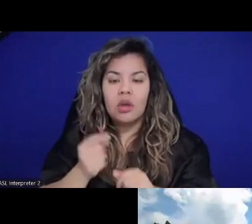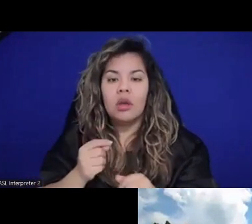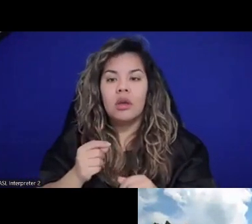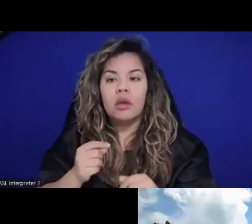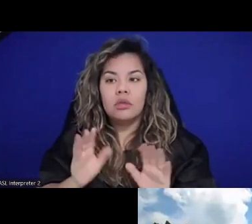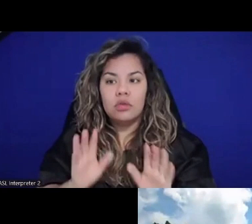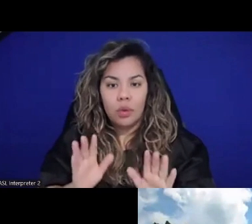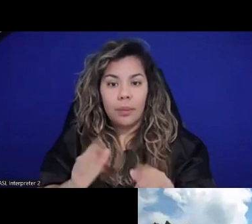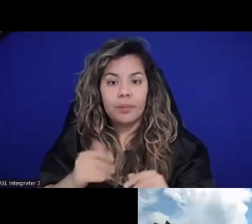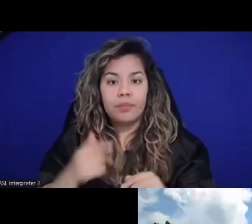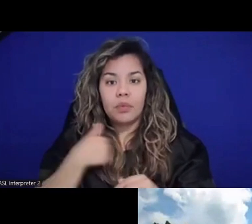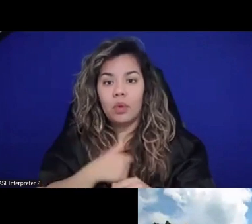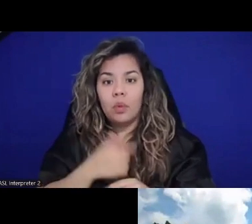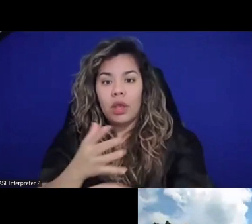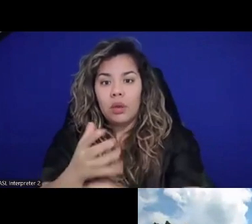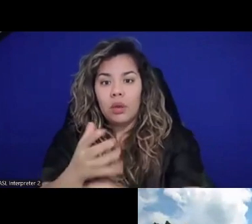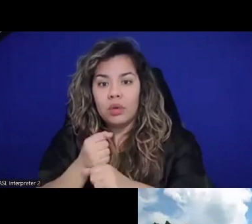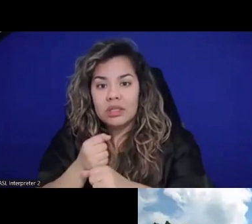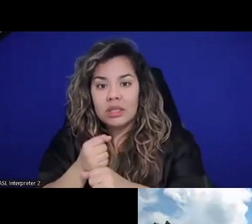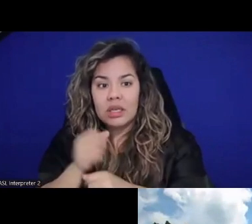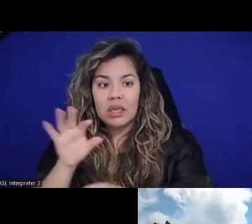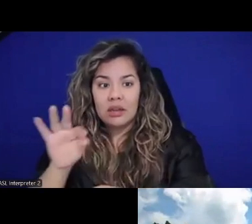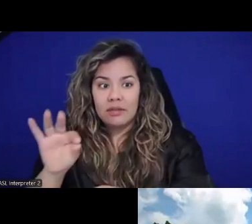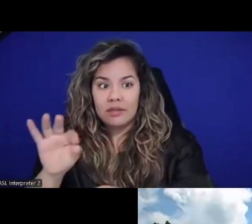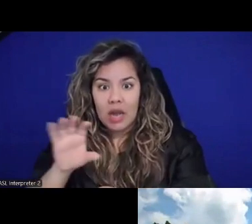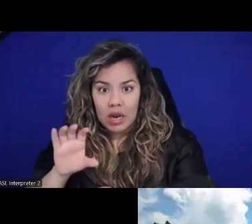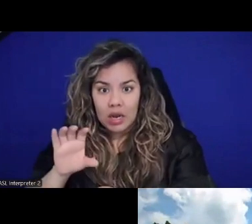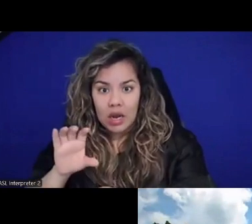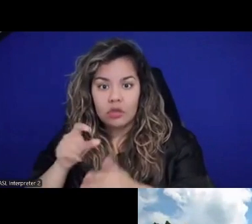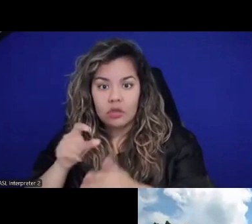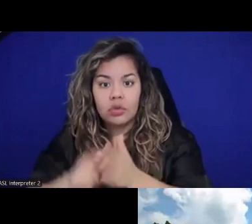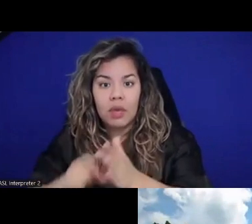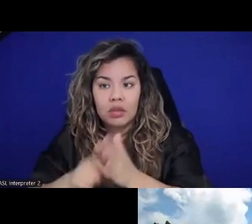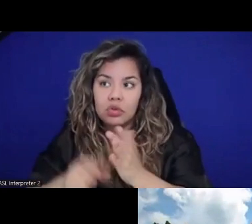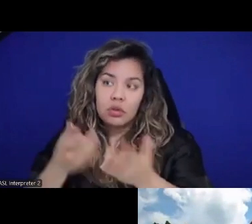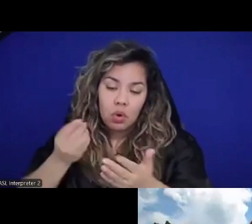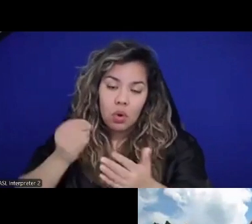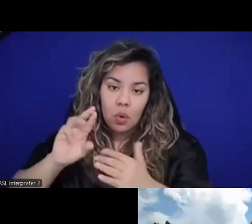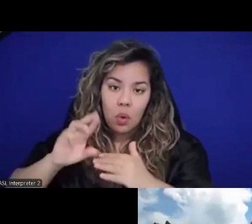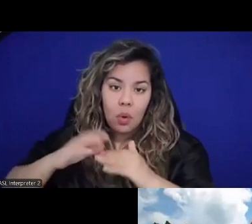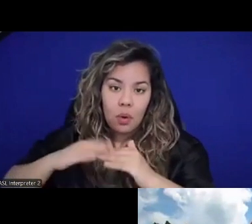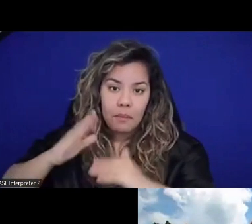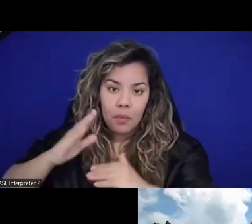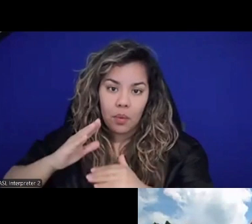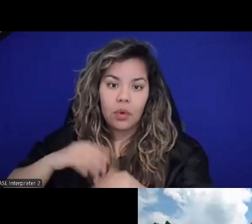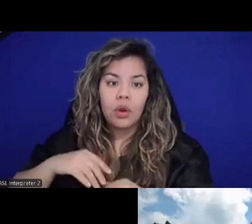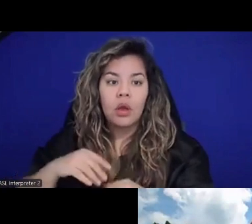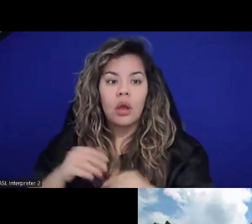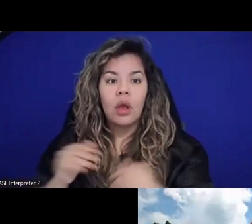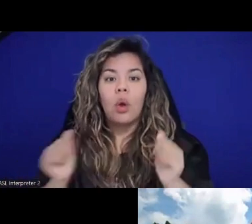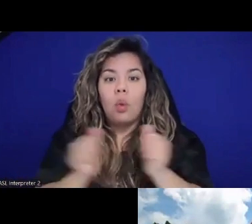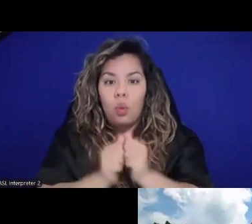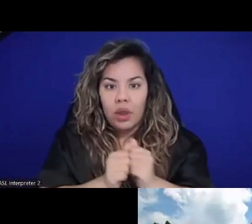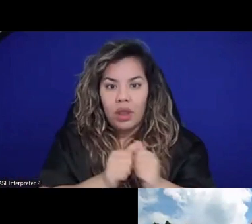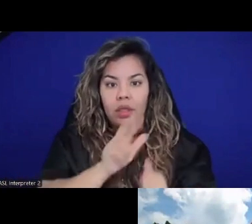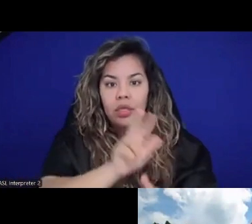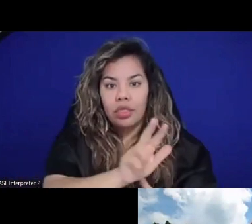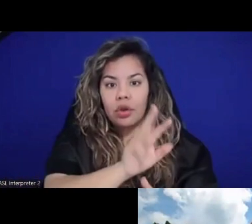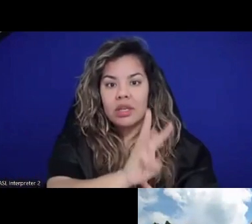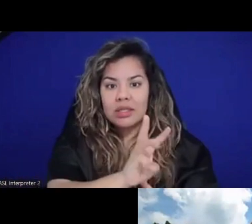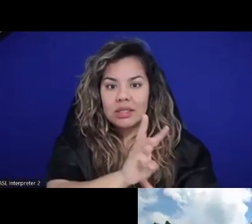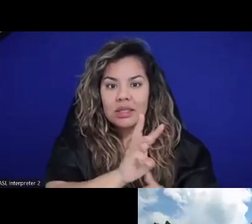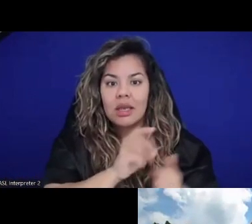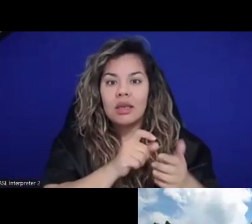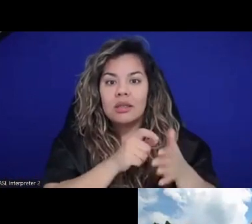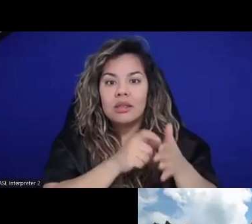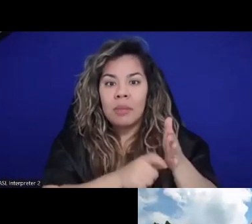receive 900 manuscripts and more than that, and with 36 manuscripts per year,